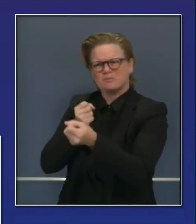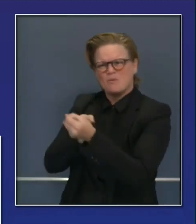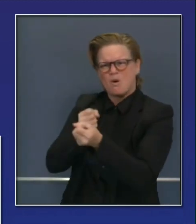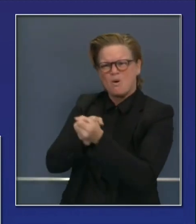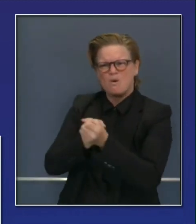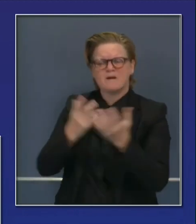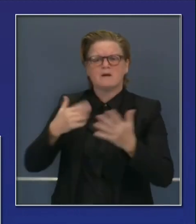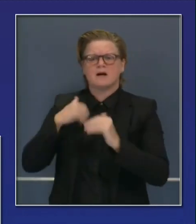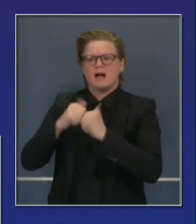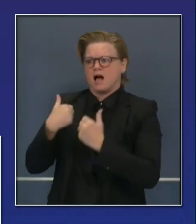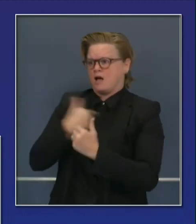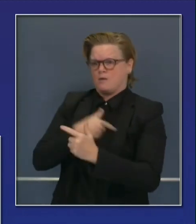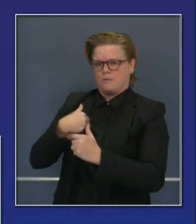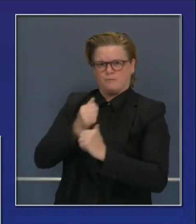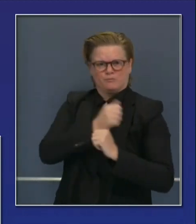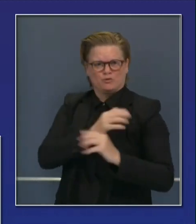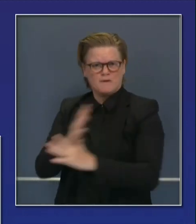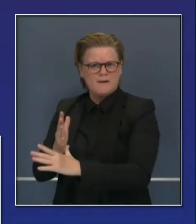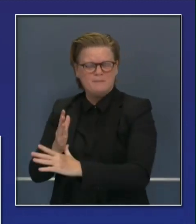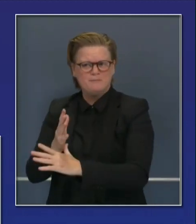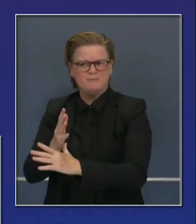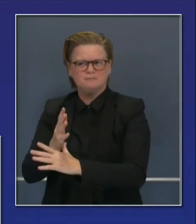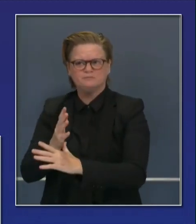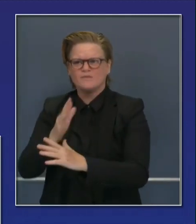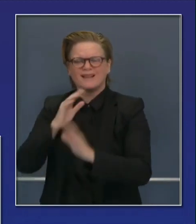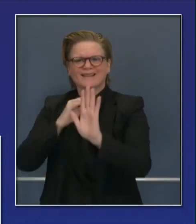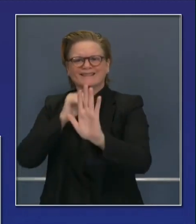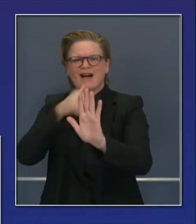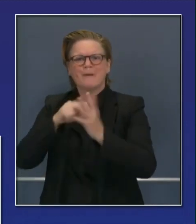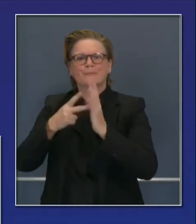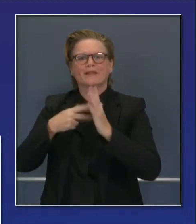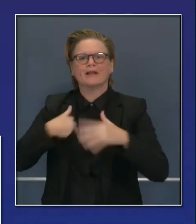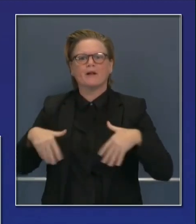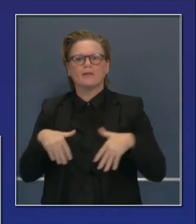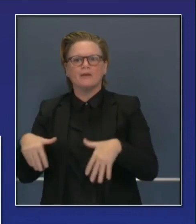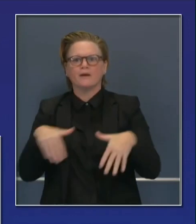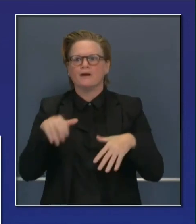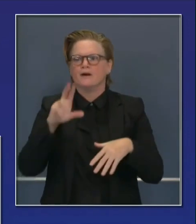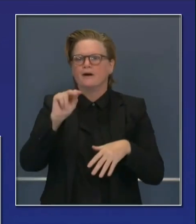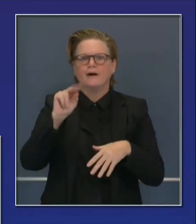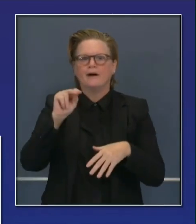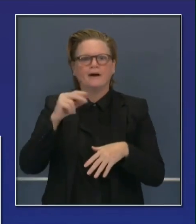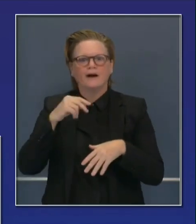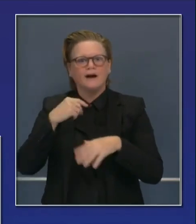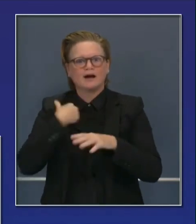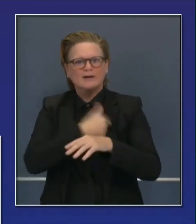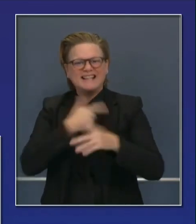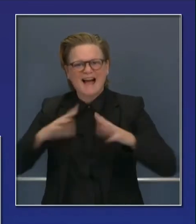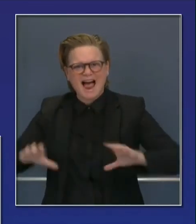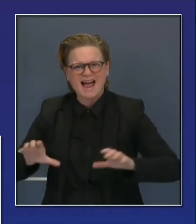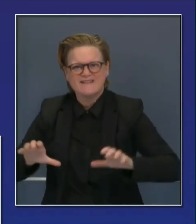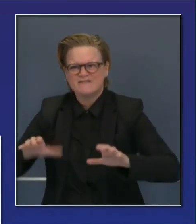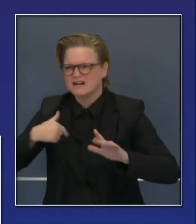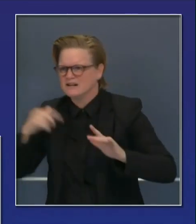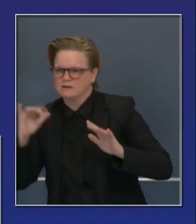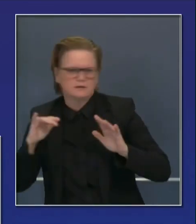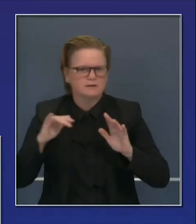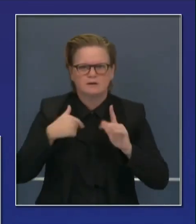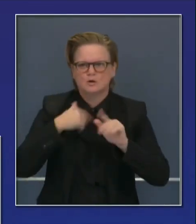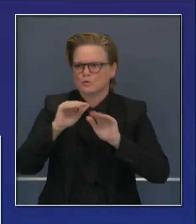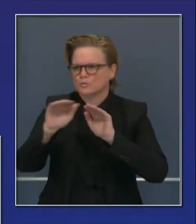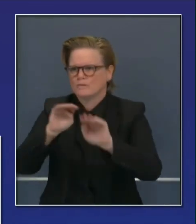been. We have not been sitting by idly. We've not been sitting by passively. I want to remind everybody of